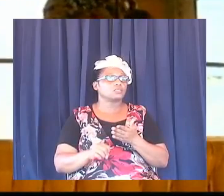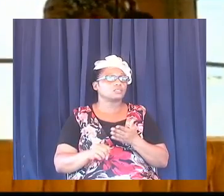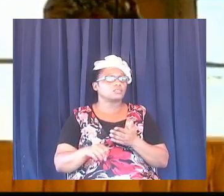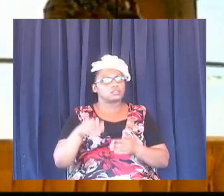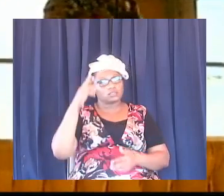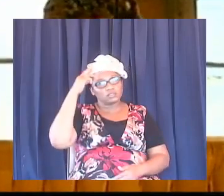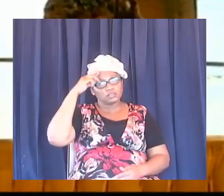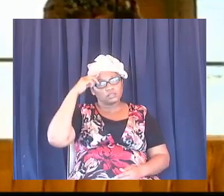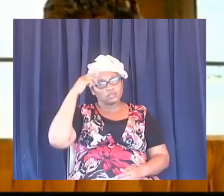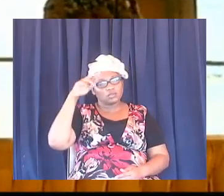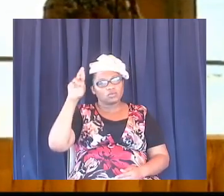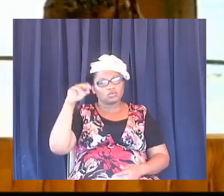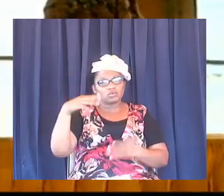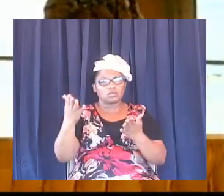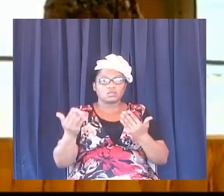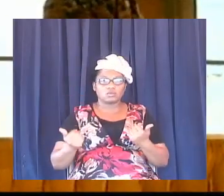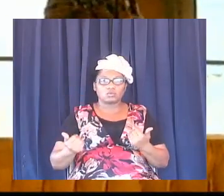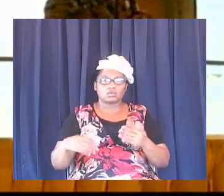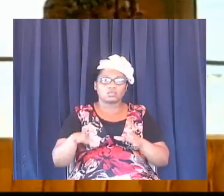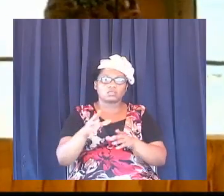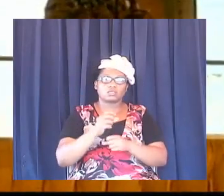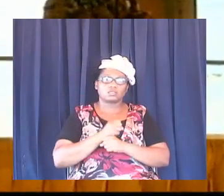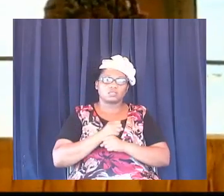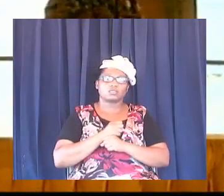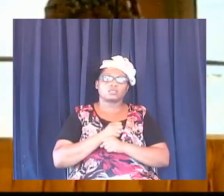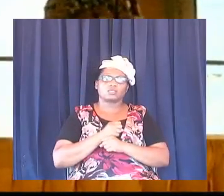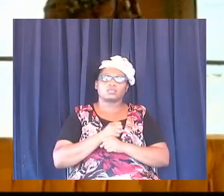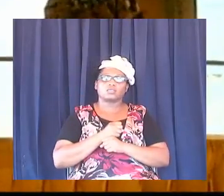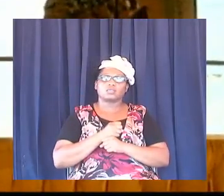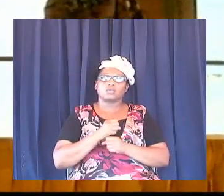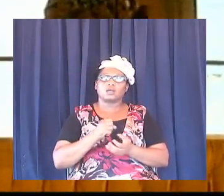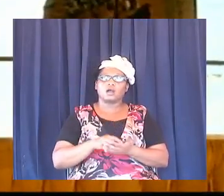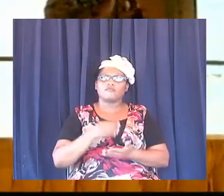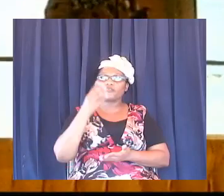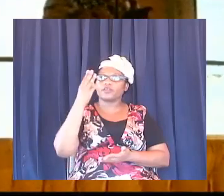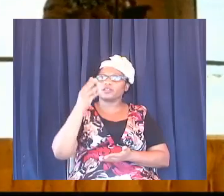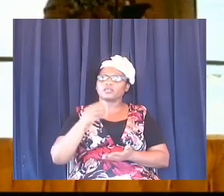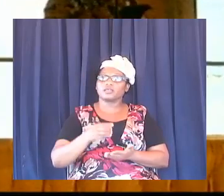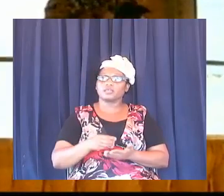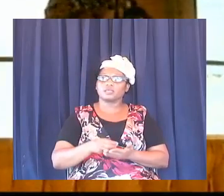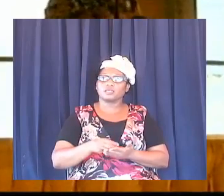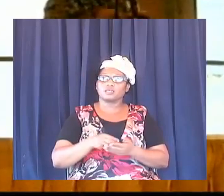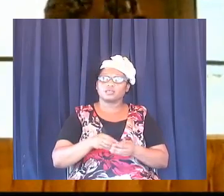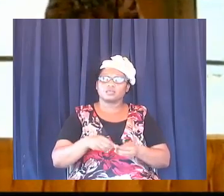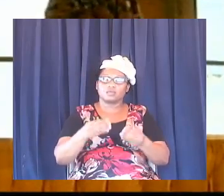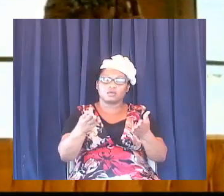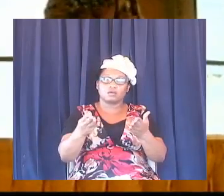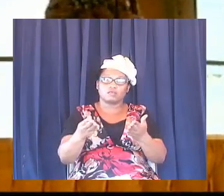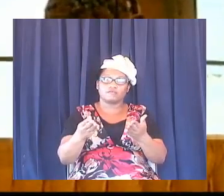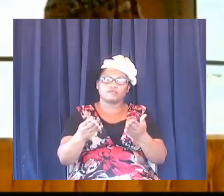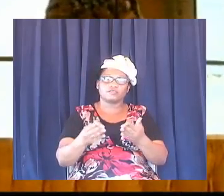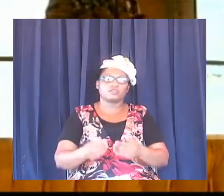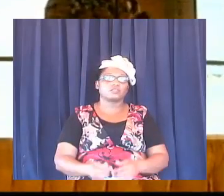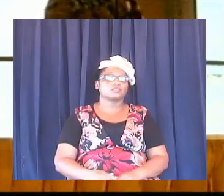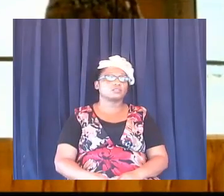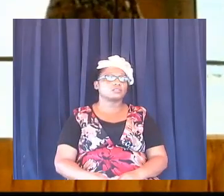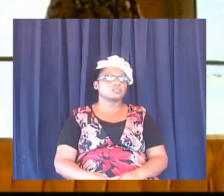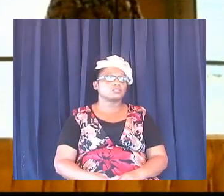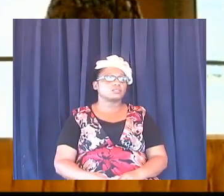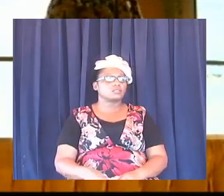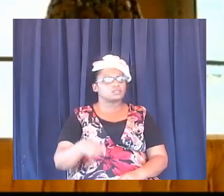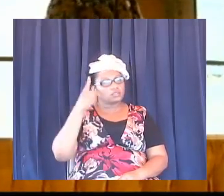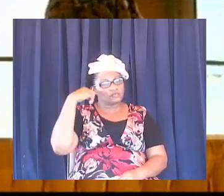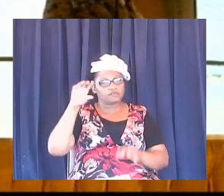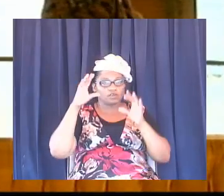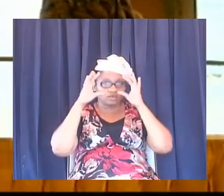want to take up an offering, and those who are watching from overseas, because we are actually going to purchase